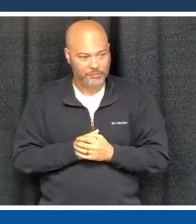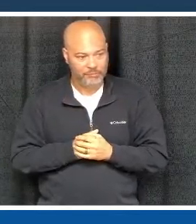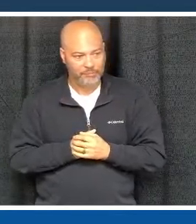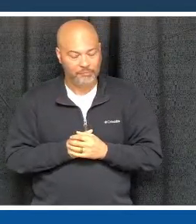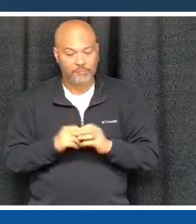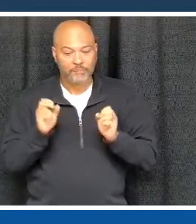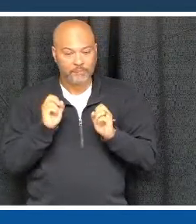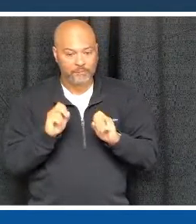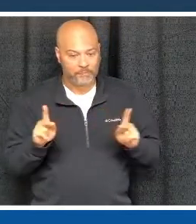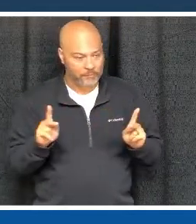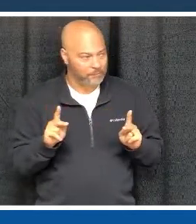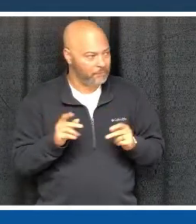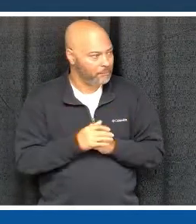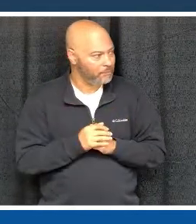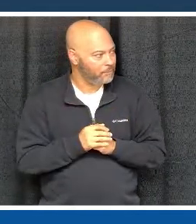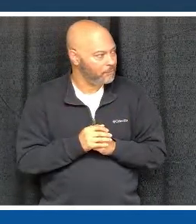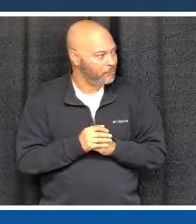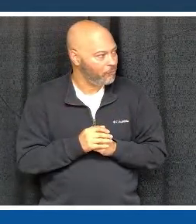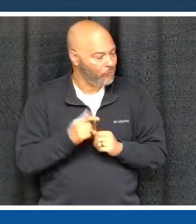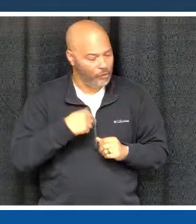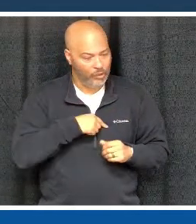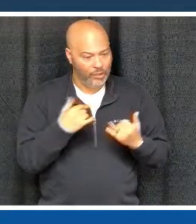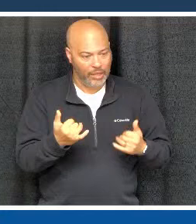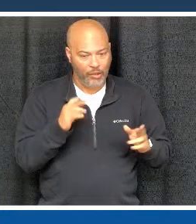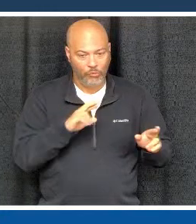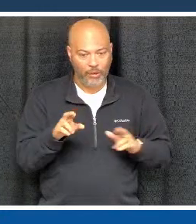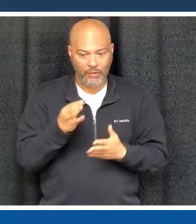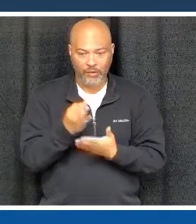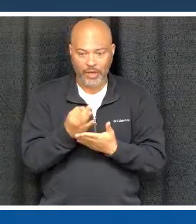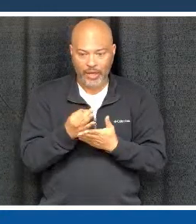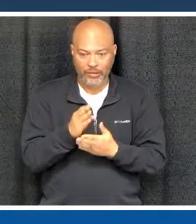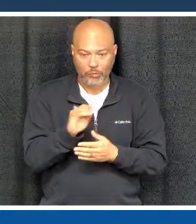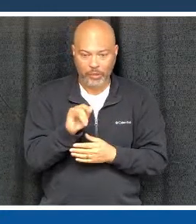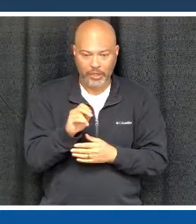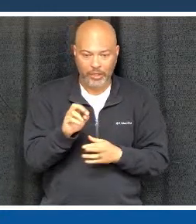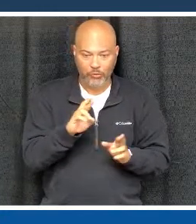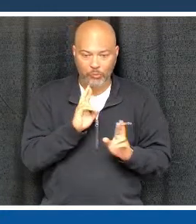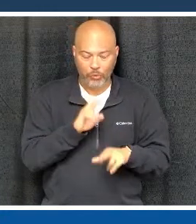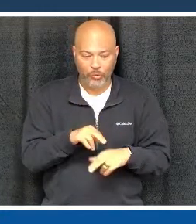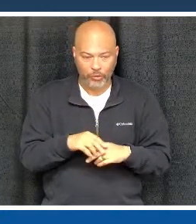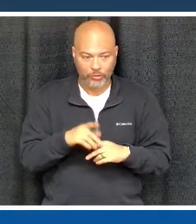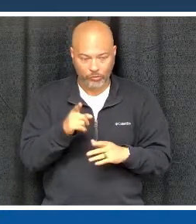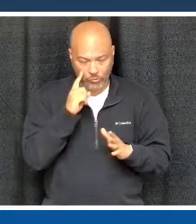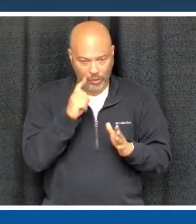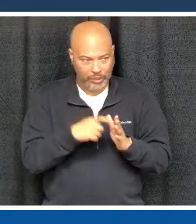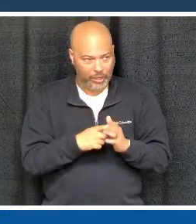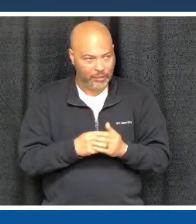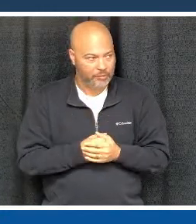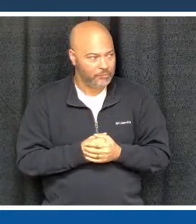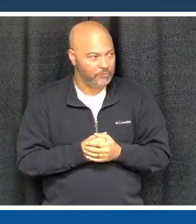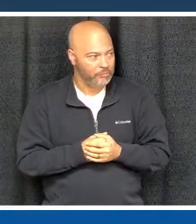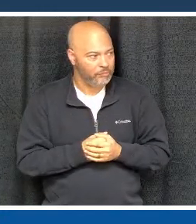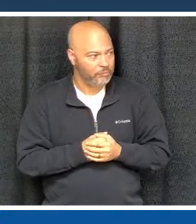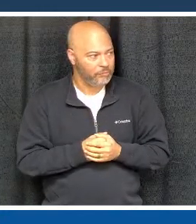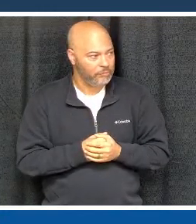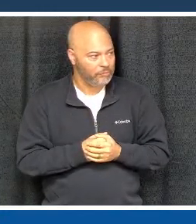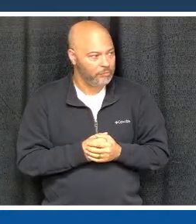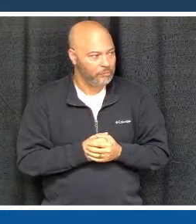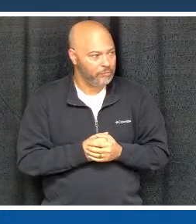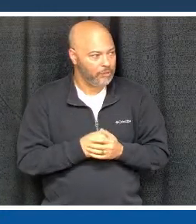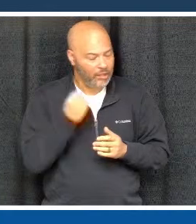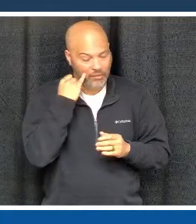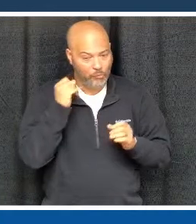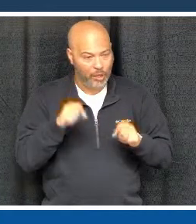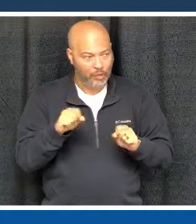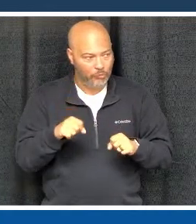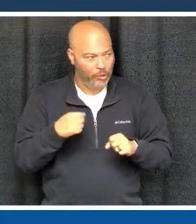All right. We're now ready for the Finance Committee report. Chairperson Streetman, you're recognized. Thank you, Mayor. If possible, I'd